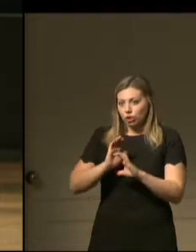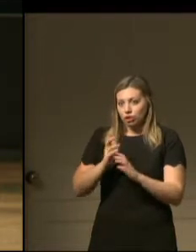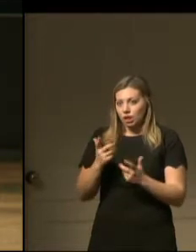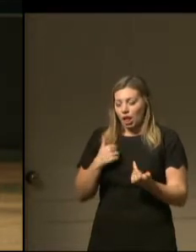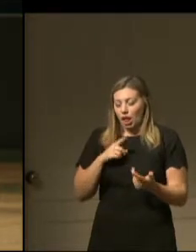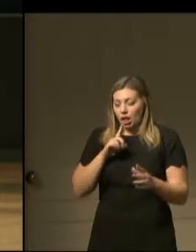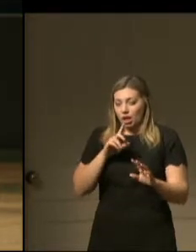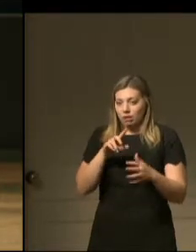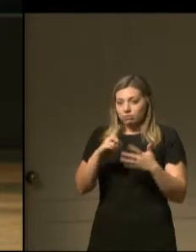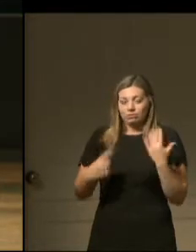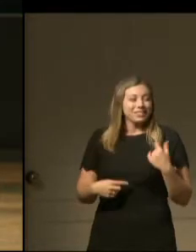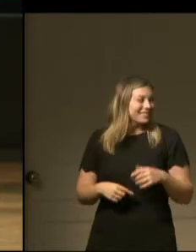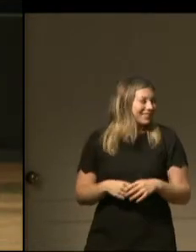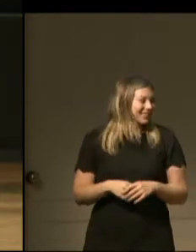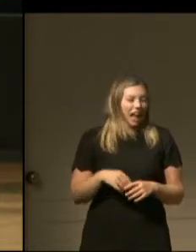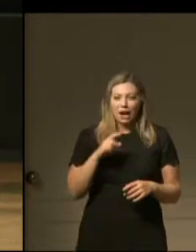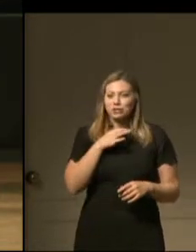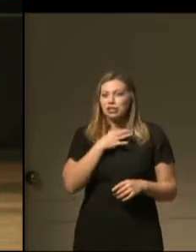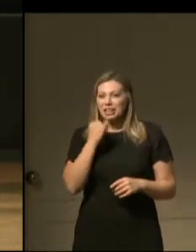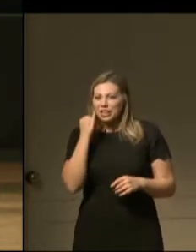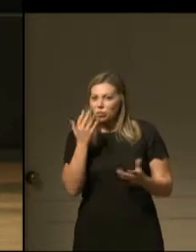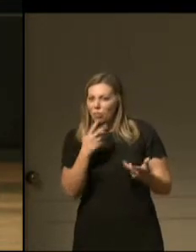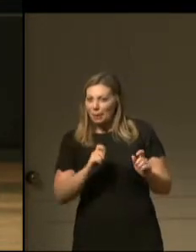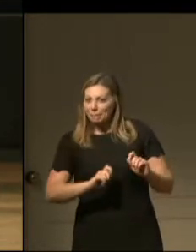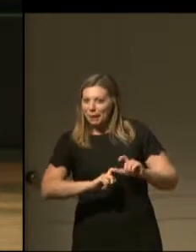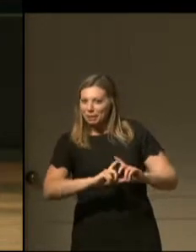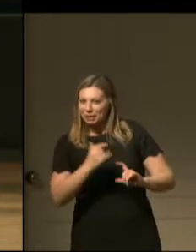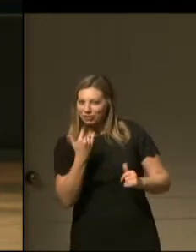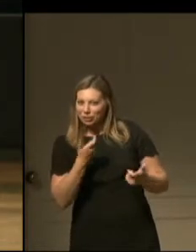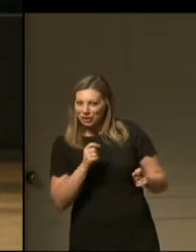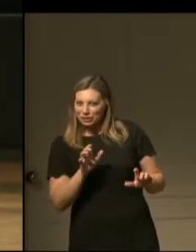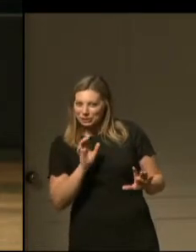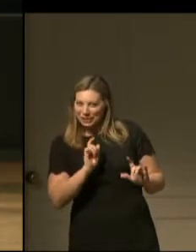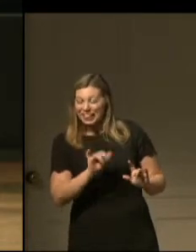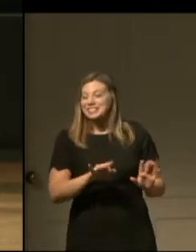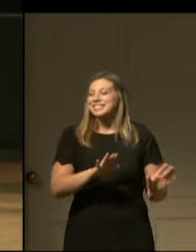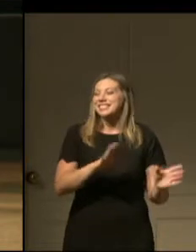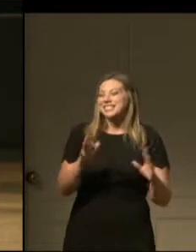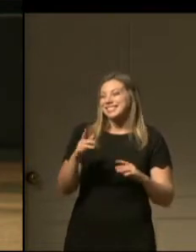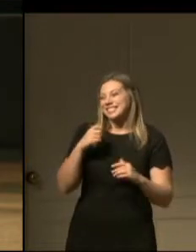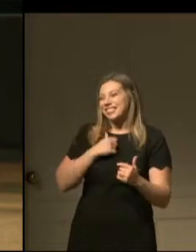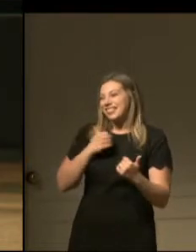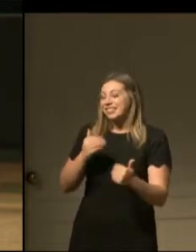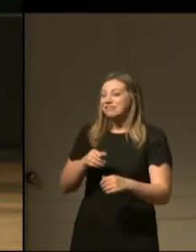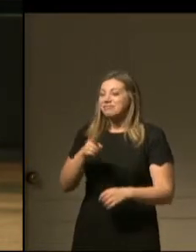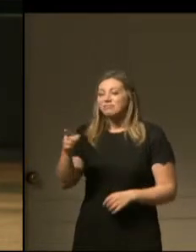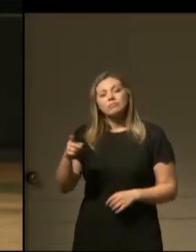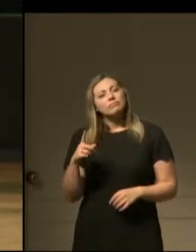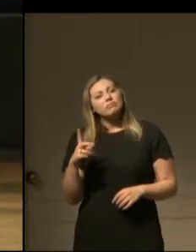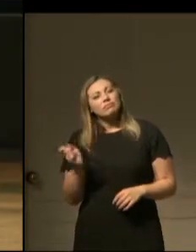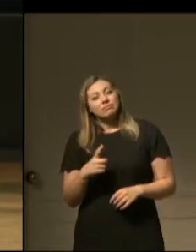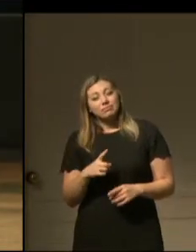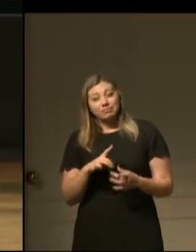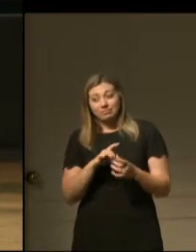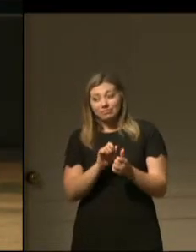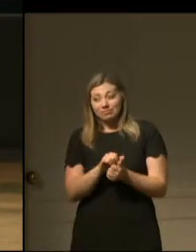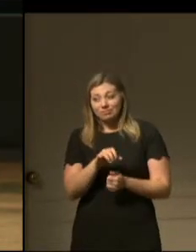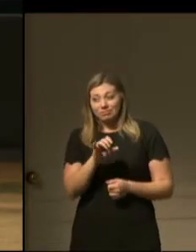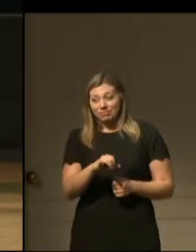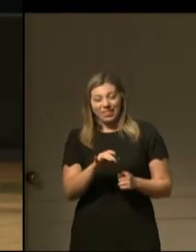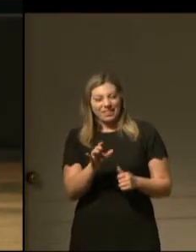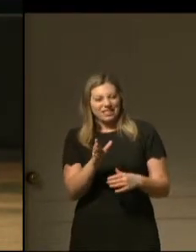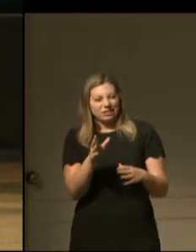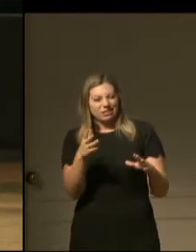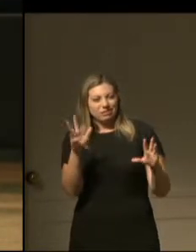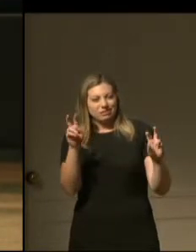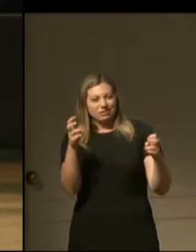2,000 searches long. Okay, I was just wondering what came up, if you did. I'm sorry, go ahead. So my question is actually about that sort of